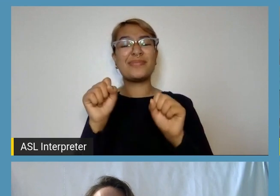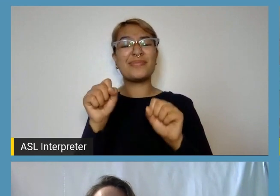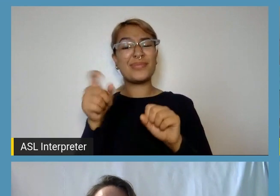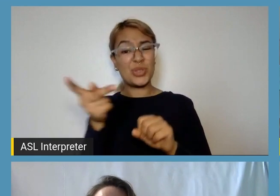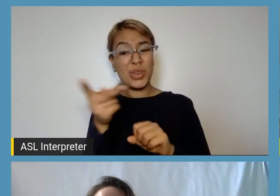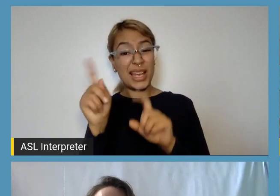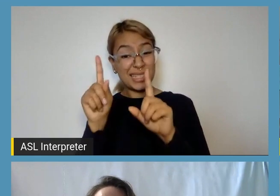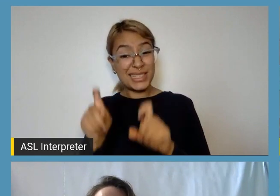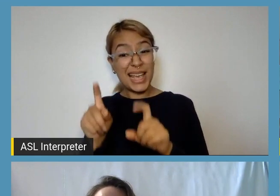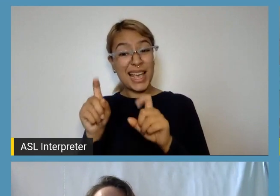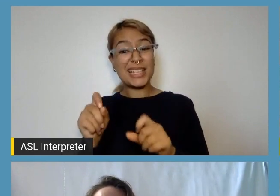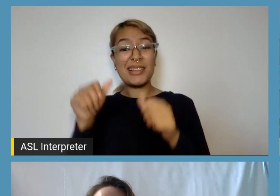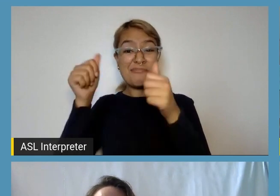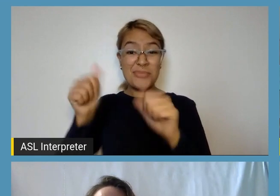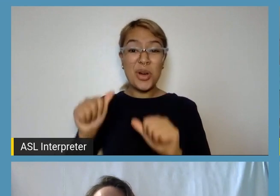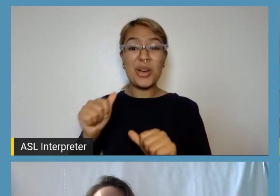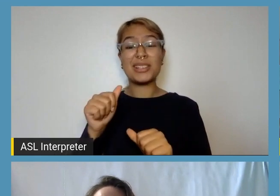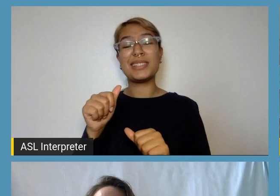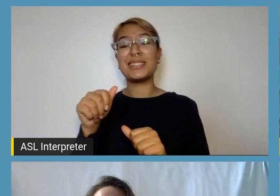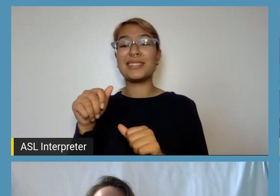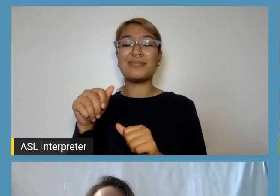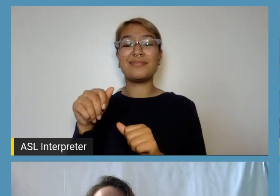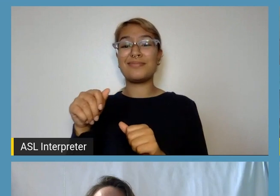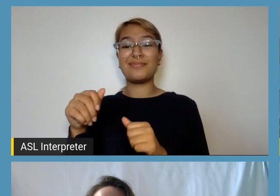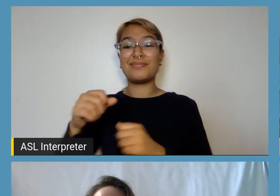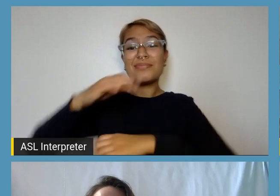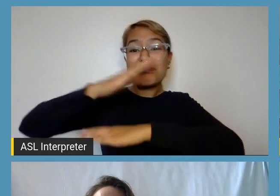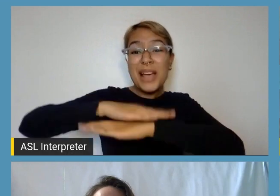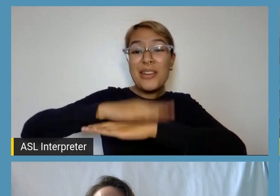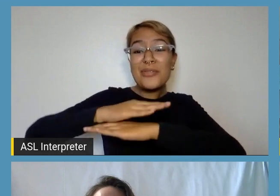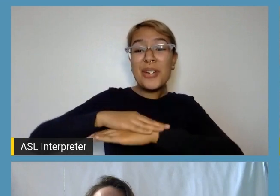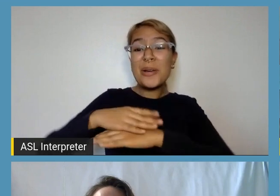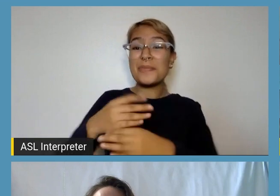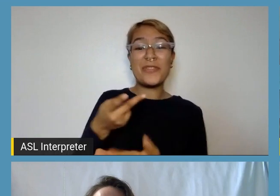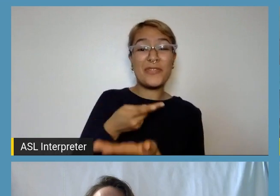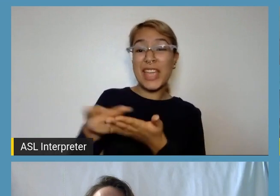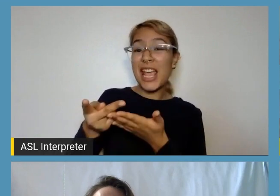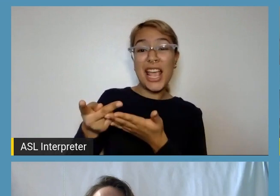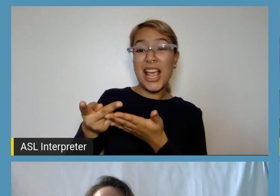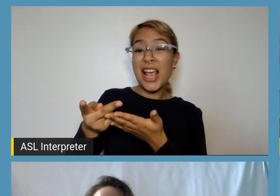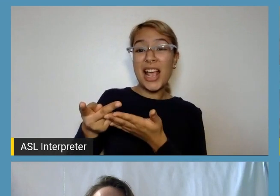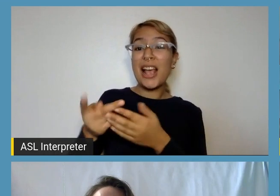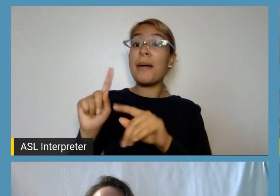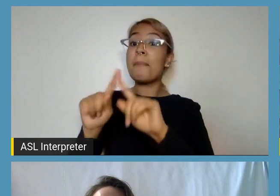post on these accounts that failed and thus never posted it on the museum's page?